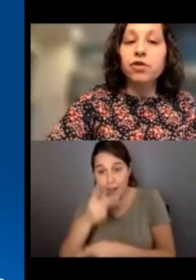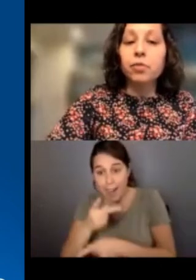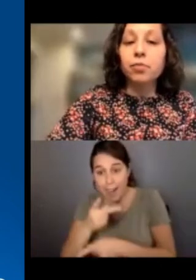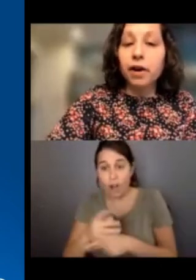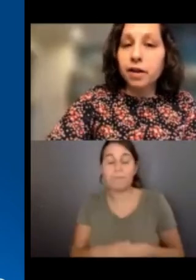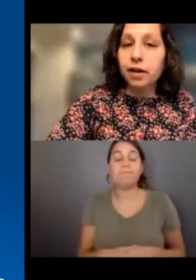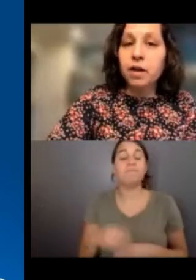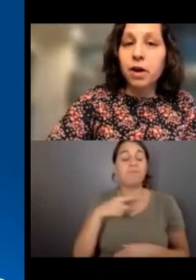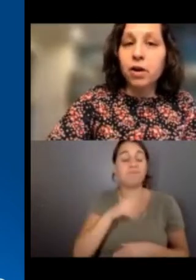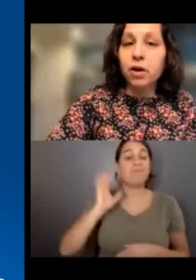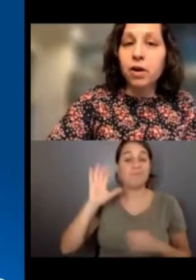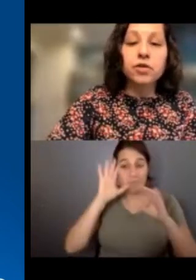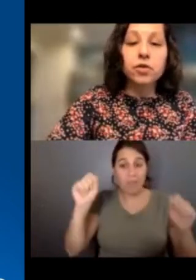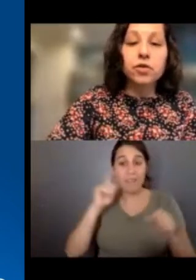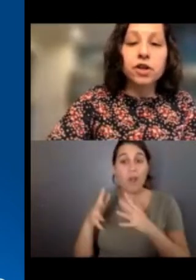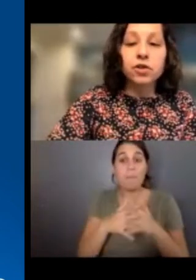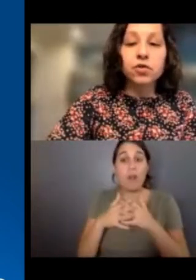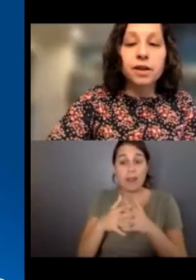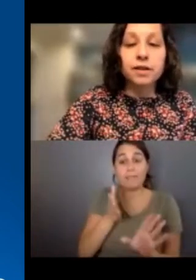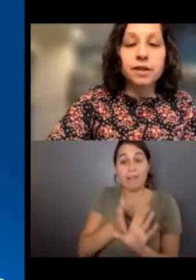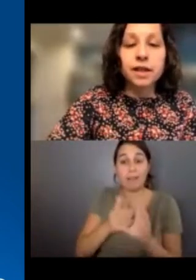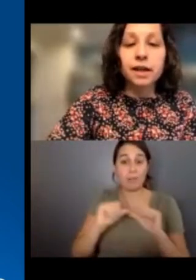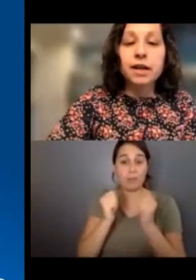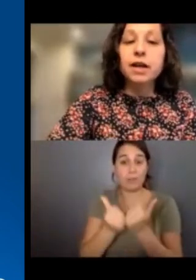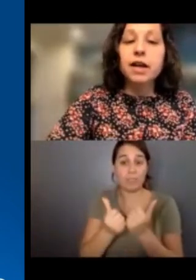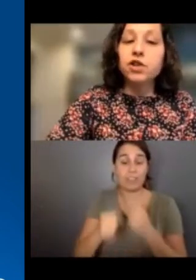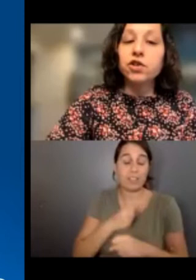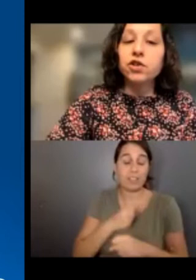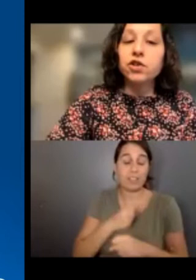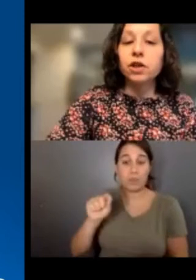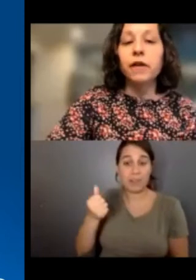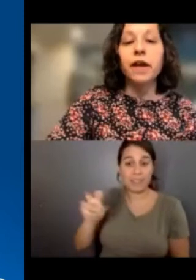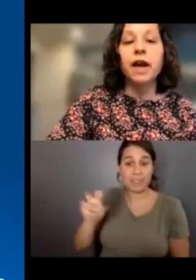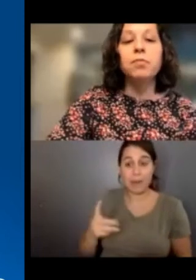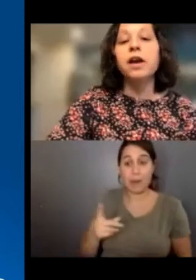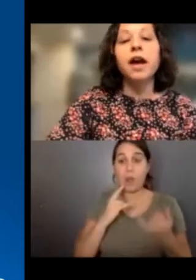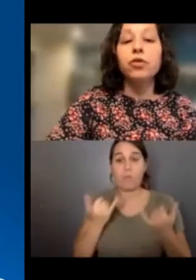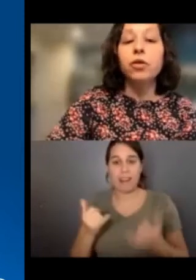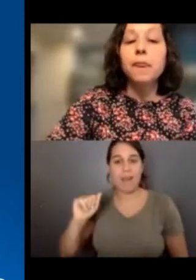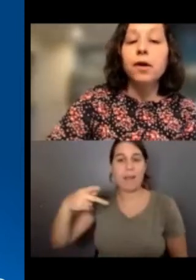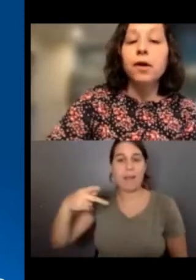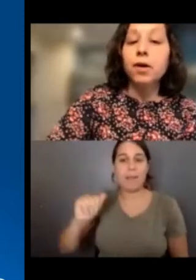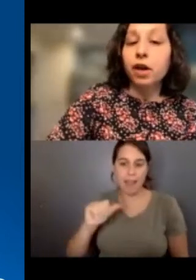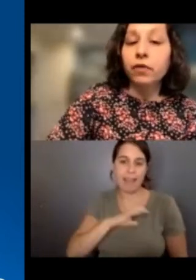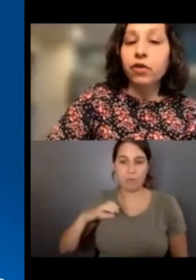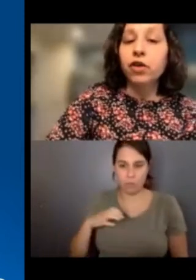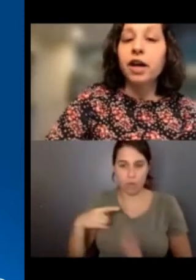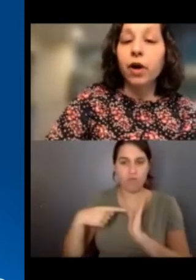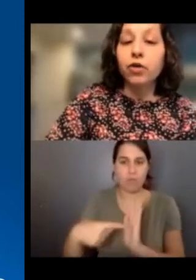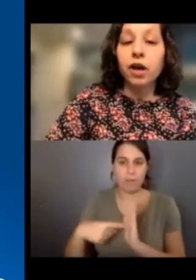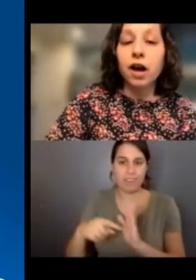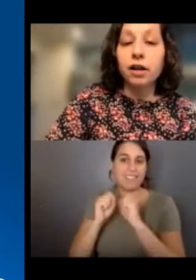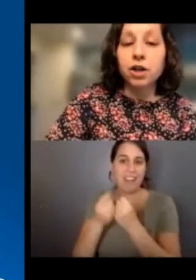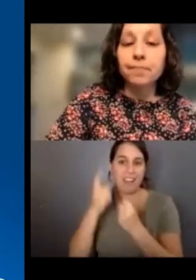as the president of the American Psychological Association in 2016, and she's currently on the APA Council representing the Society of